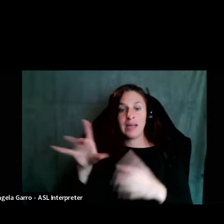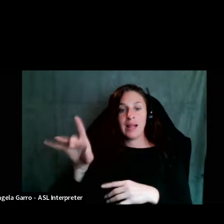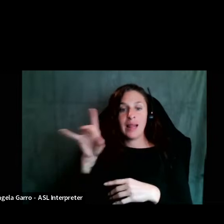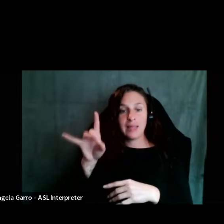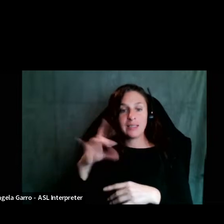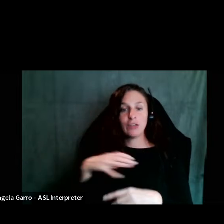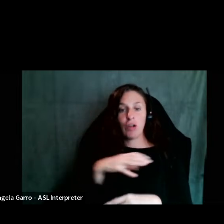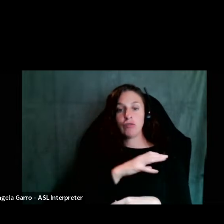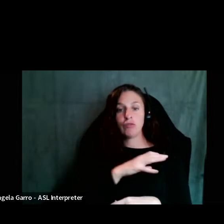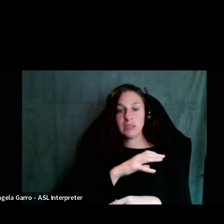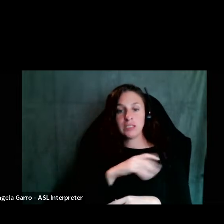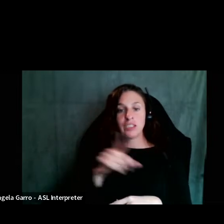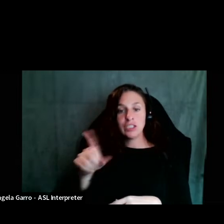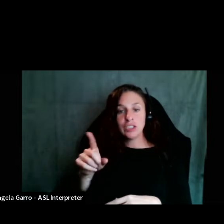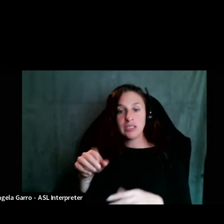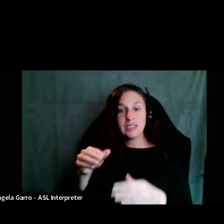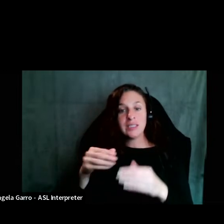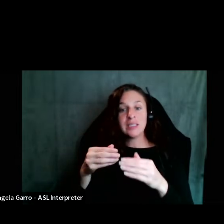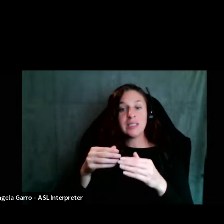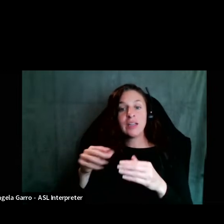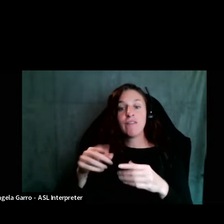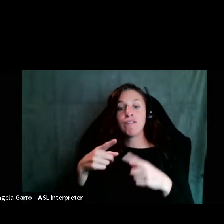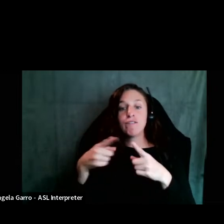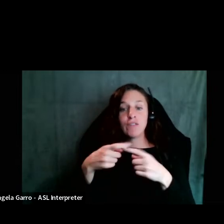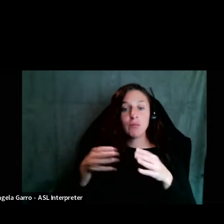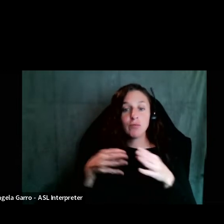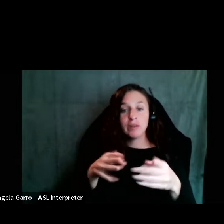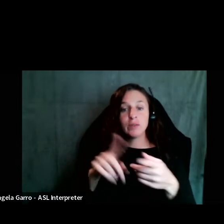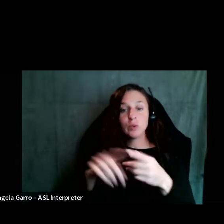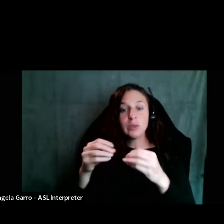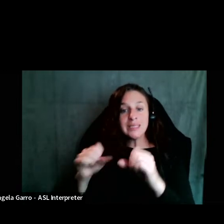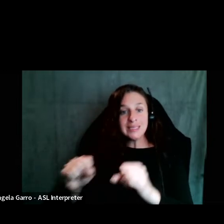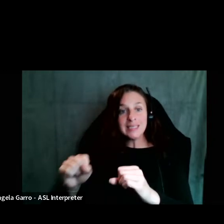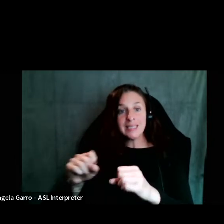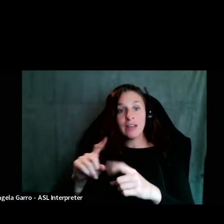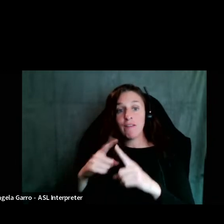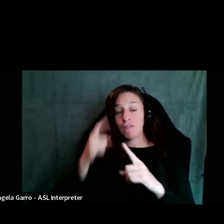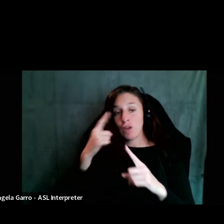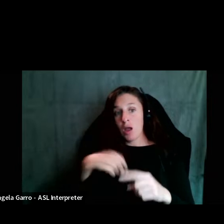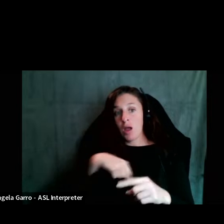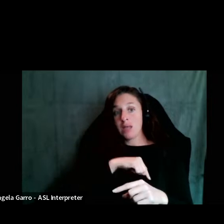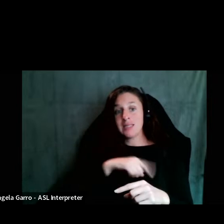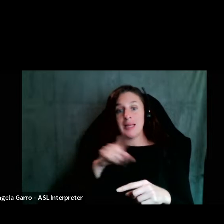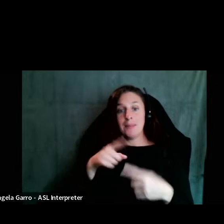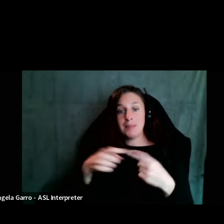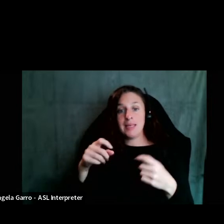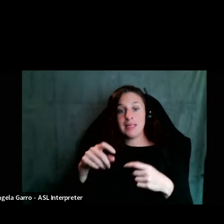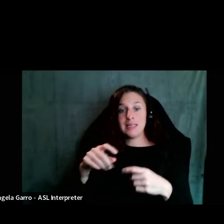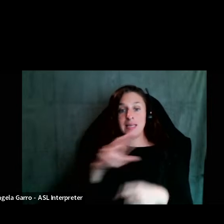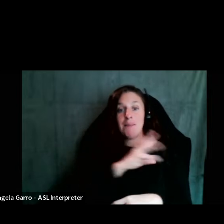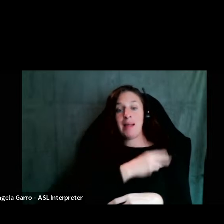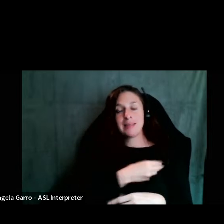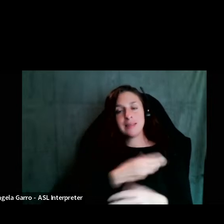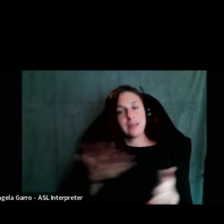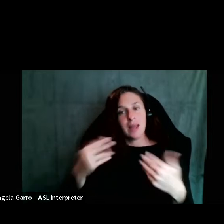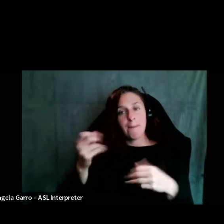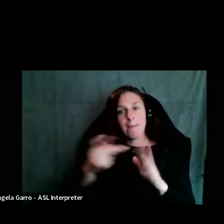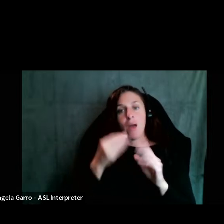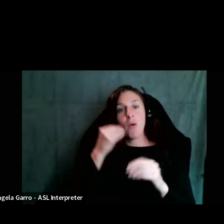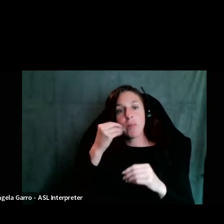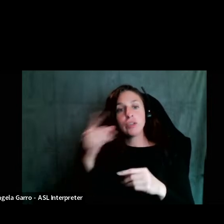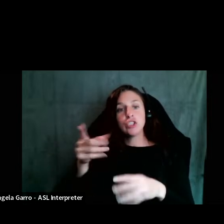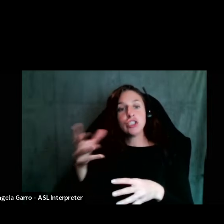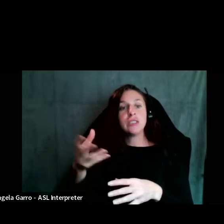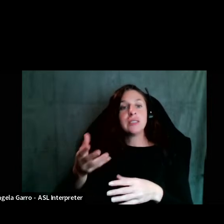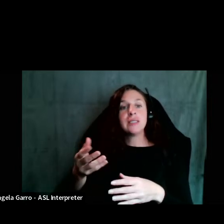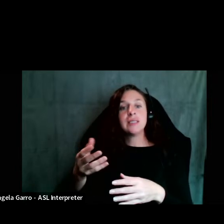words, "From river to the sea, Palestine will be free," to which to us, it just means Palestinians coming back home. She takes, Americans